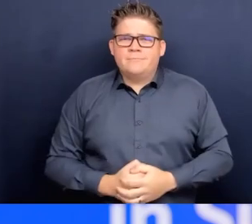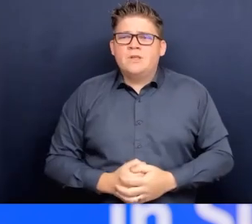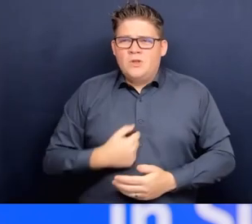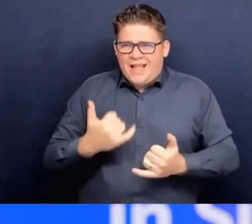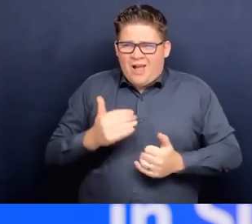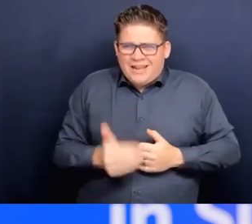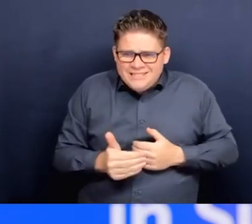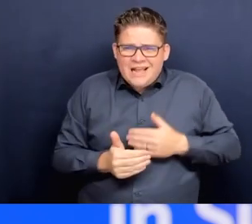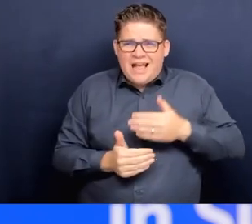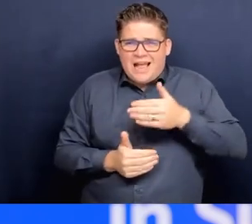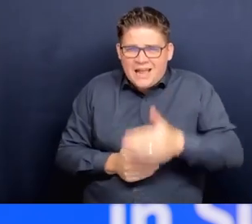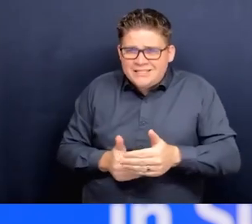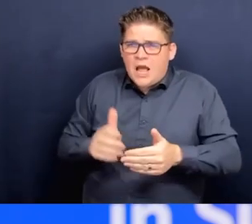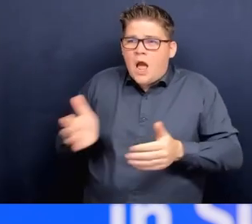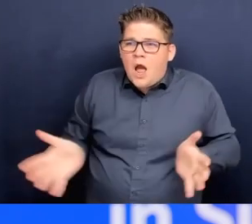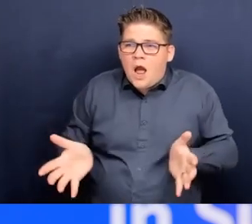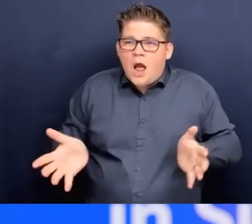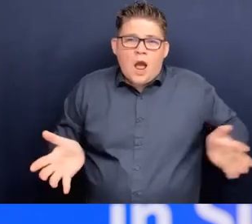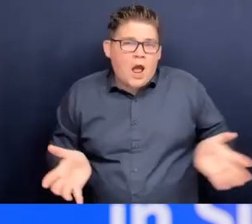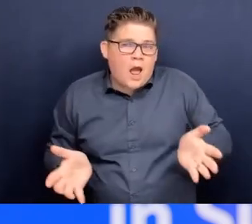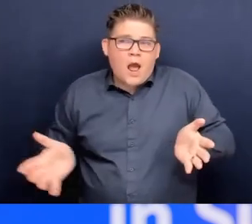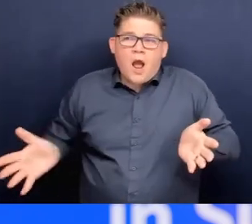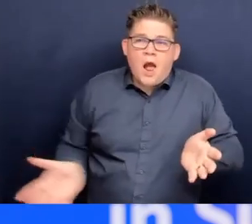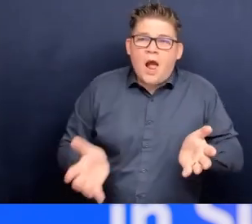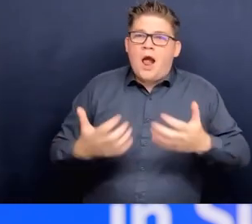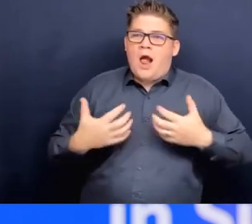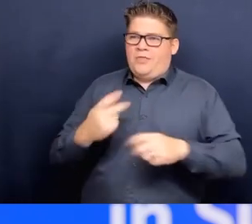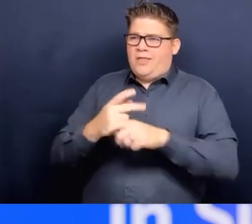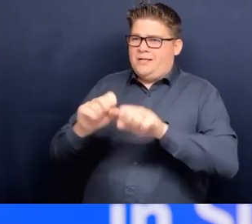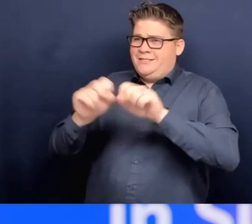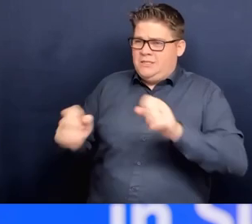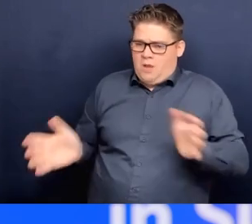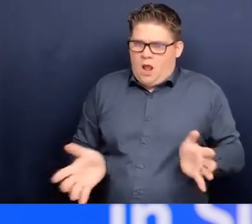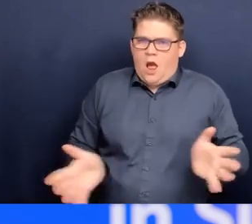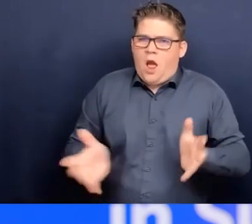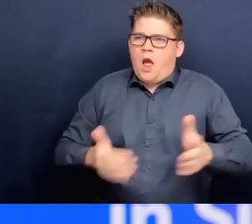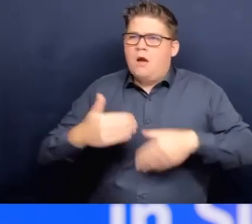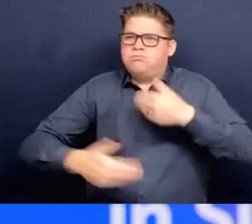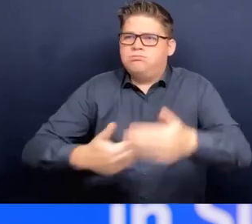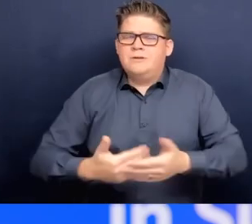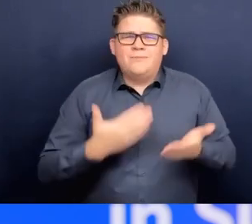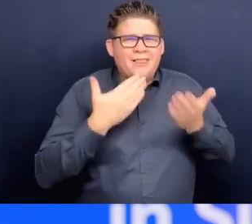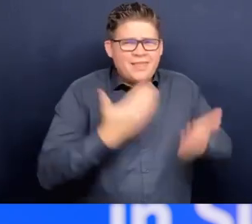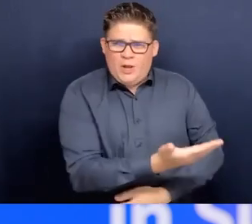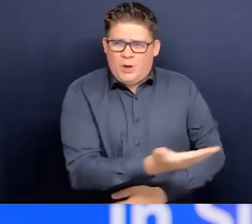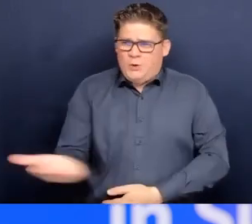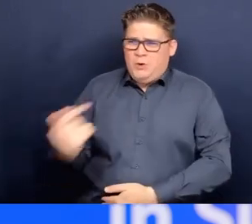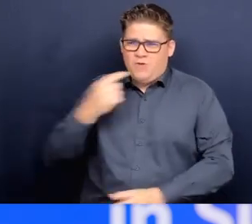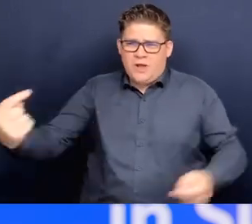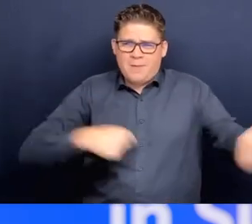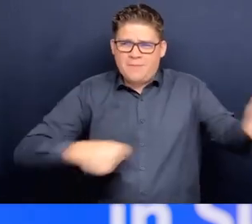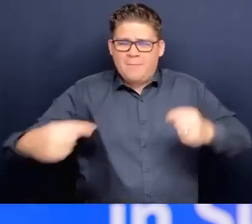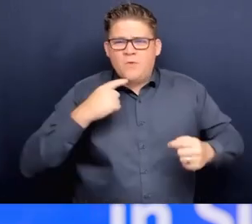effort, and I want to recognize that. Because as we work together, we are making moves forward to effectively boost our healthcare system and